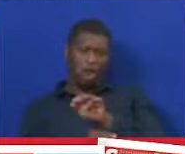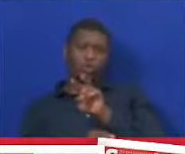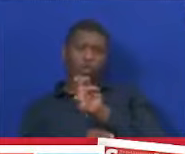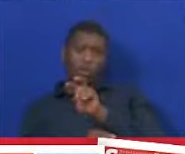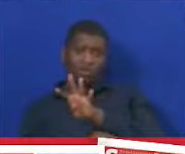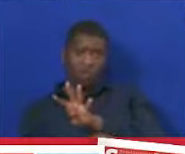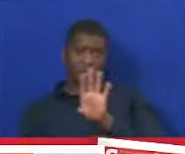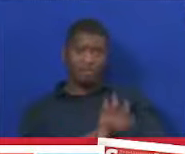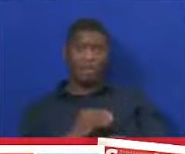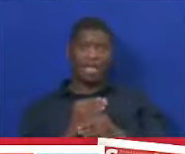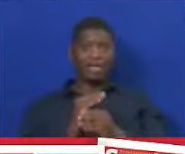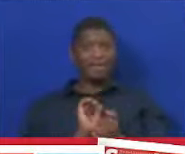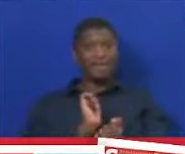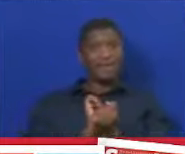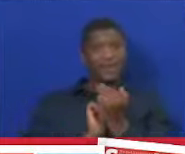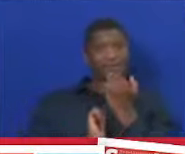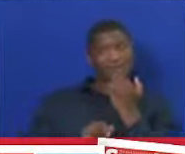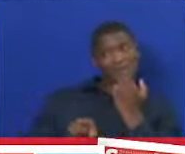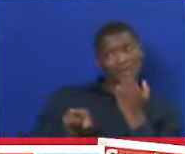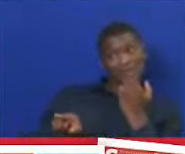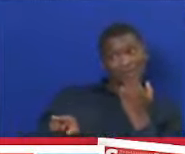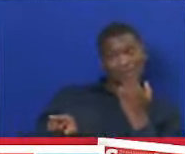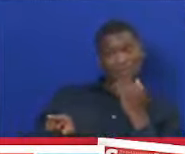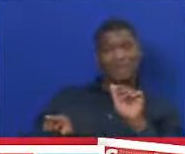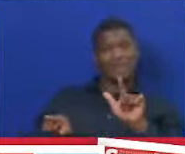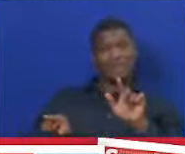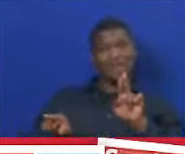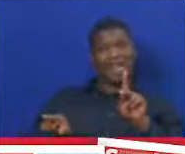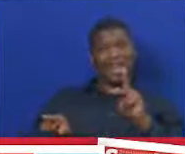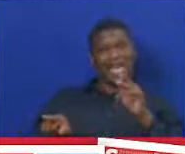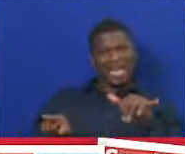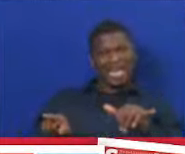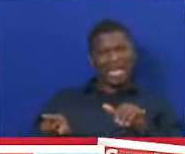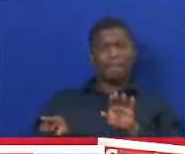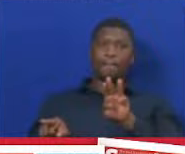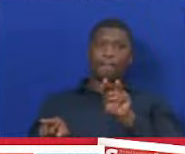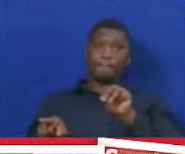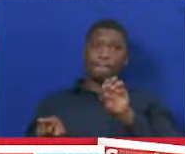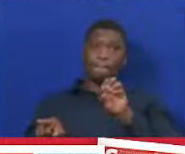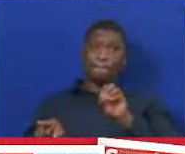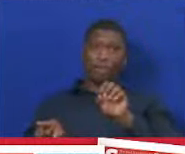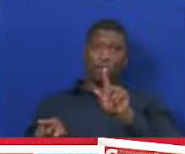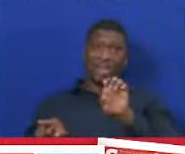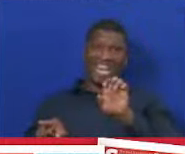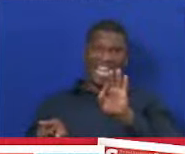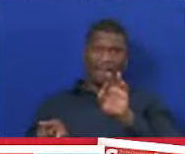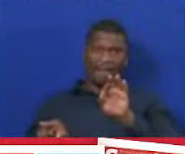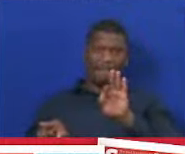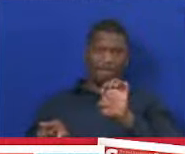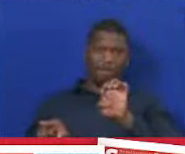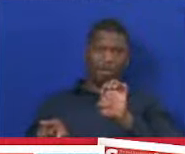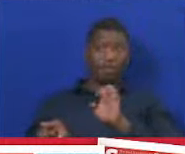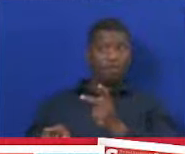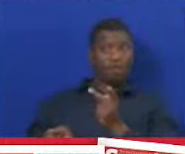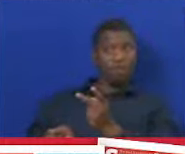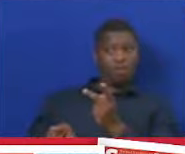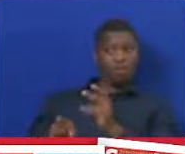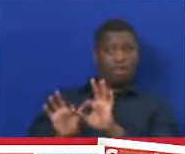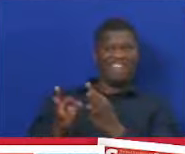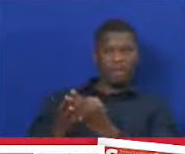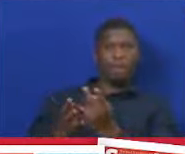Lucky Witumelo Molife, who is a nephew of Mr. Kadiso Molife,